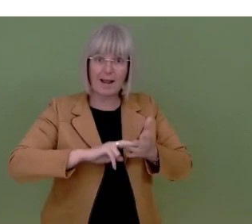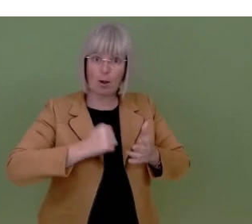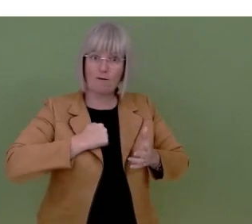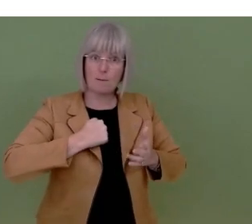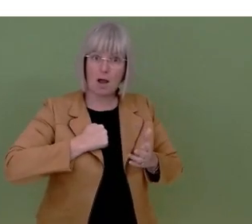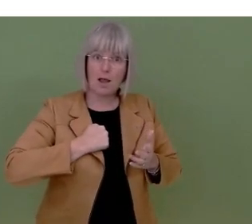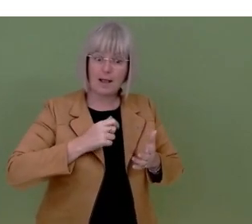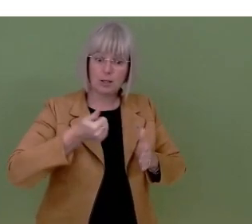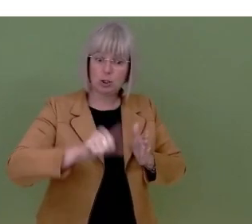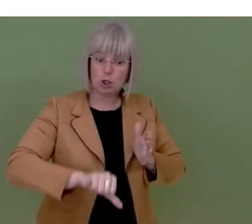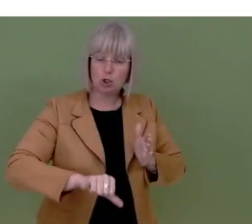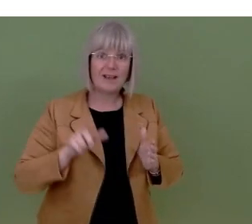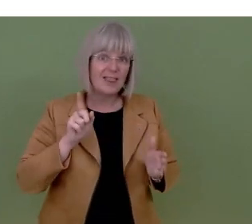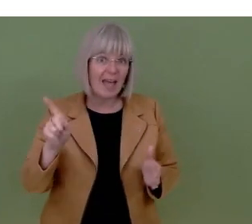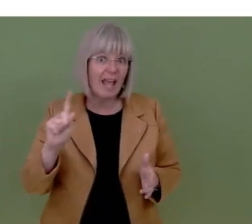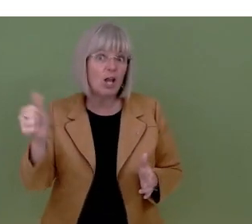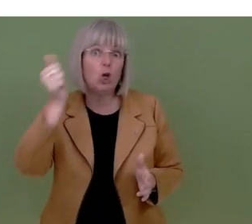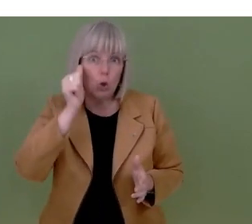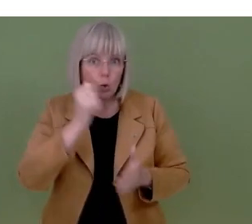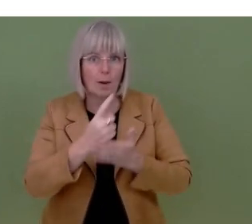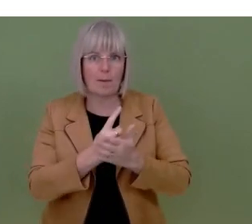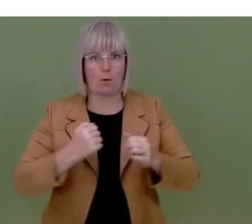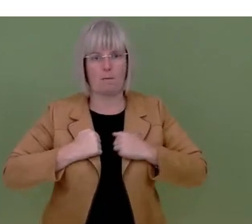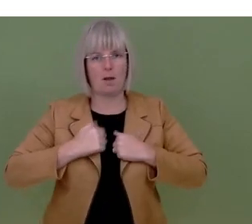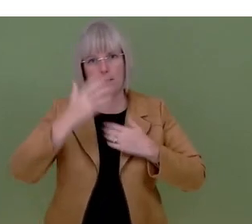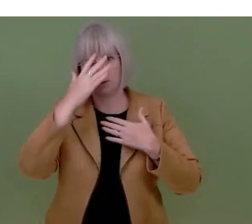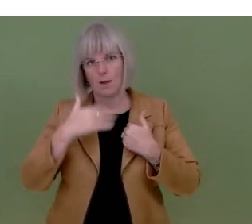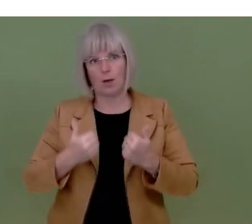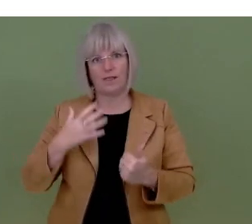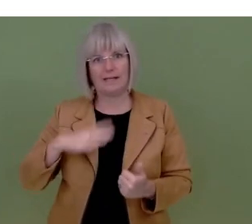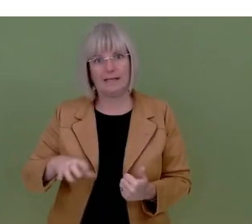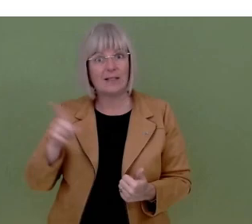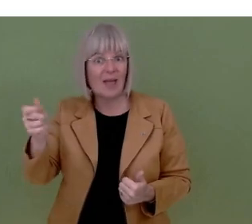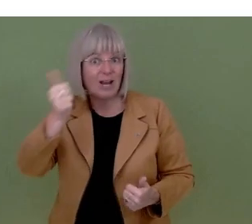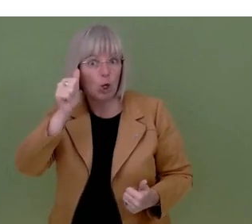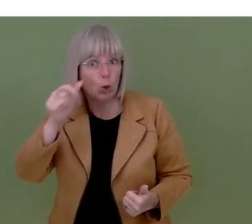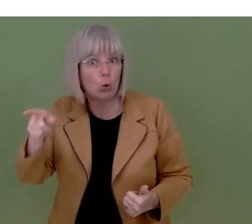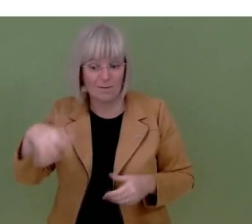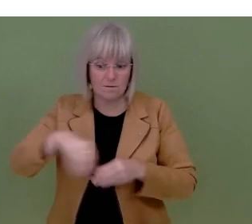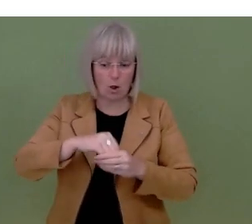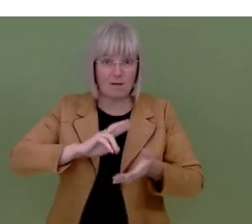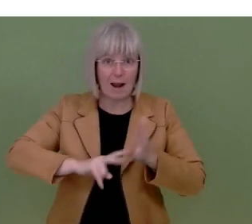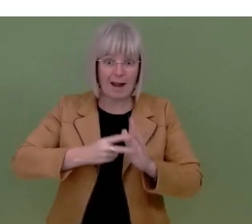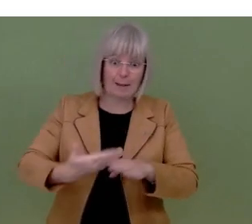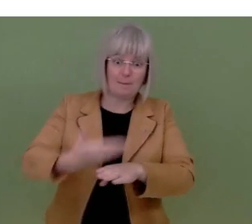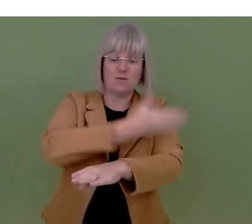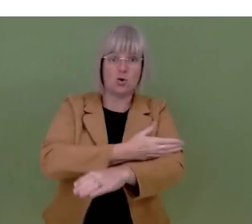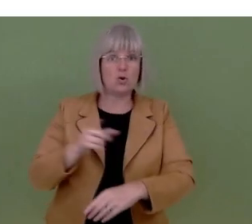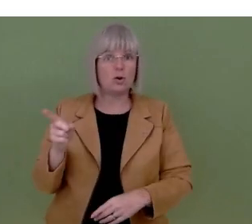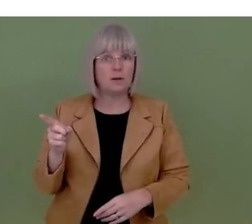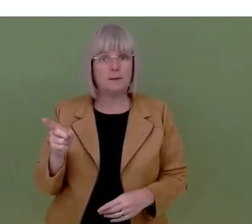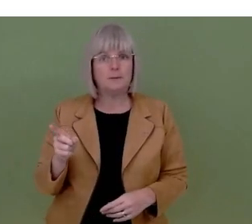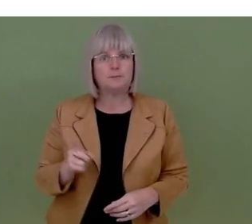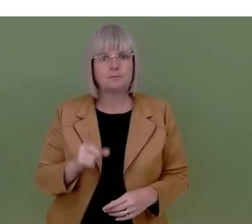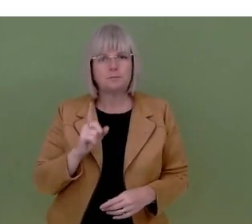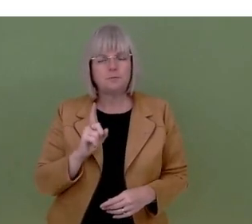and knew about my mental health needs. But it was the actual ward